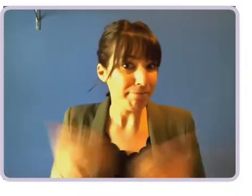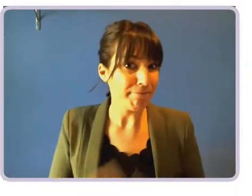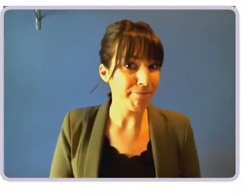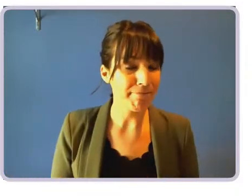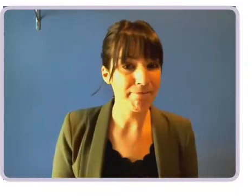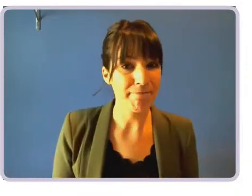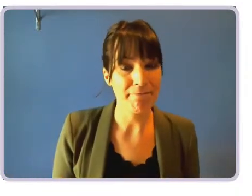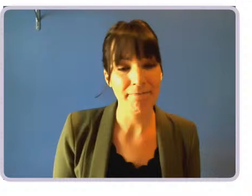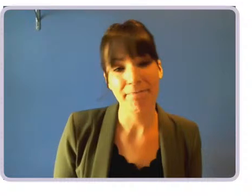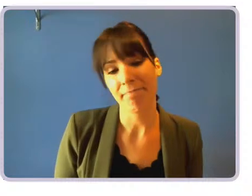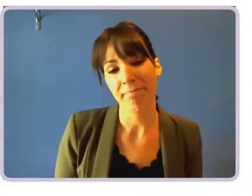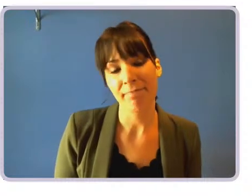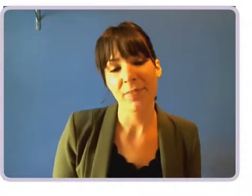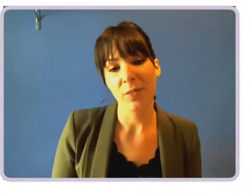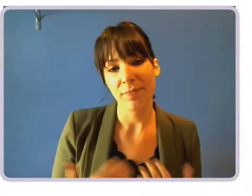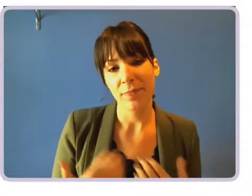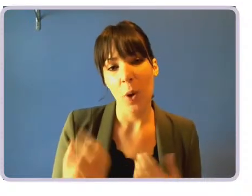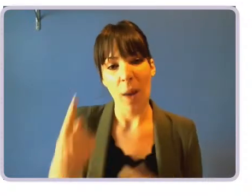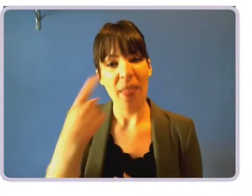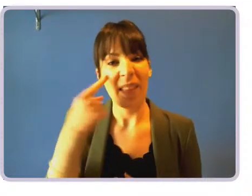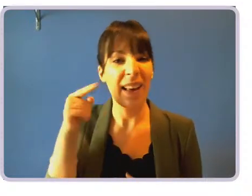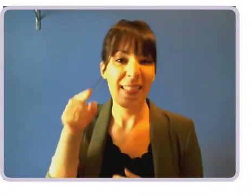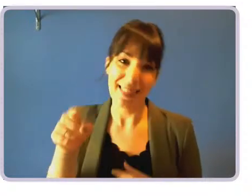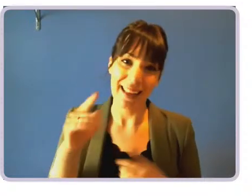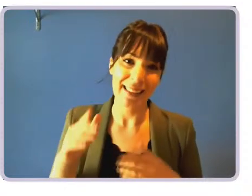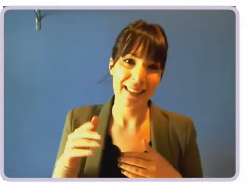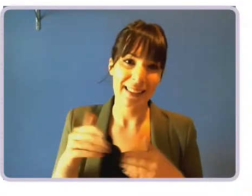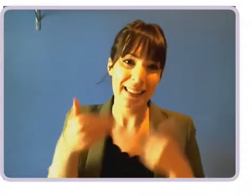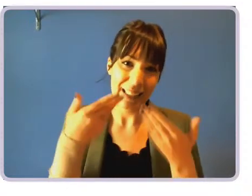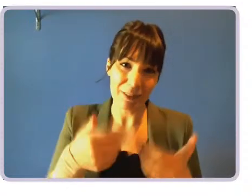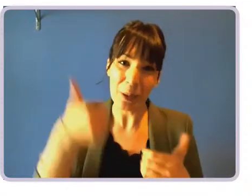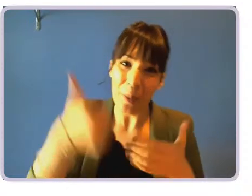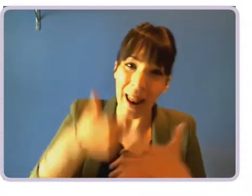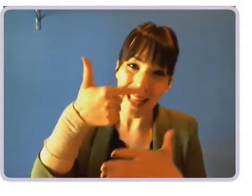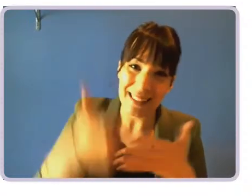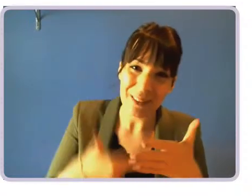So I think that provides a good list of the barriers.